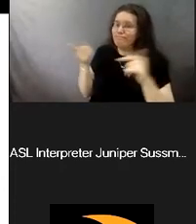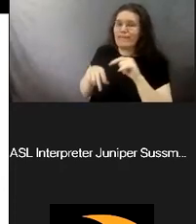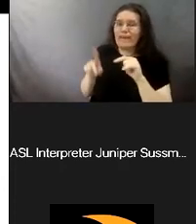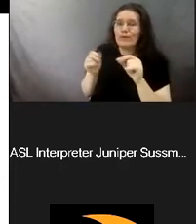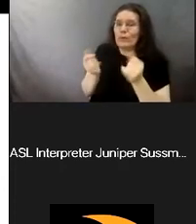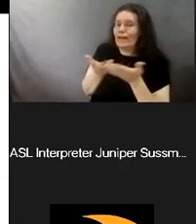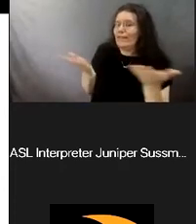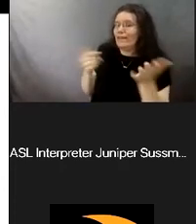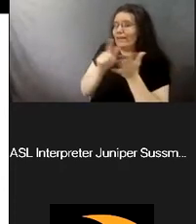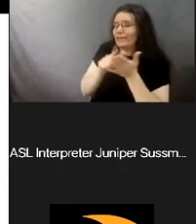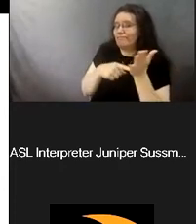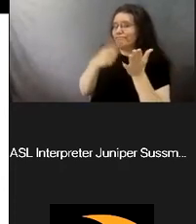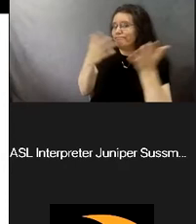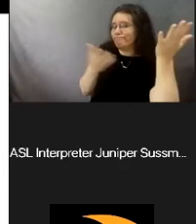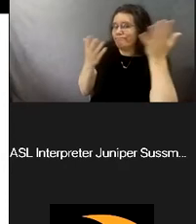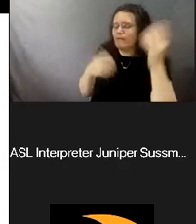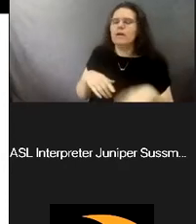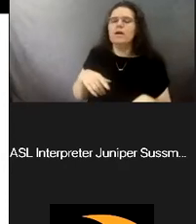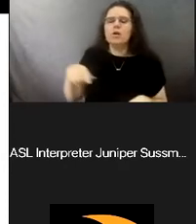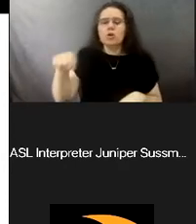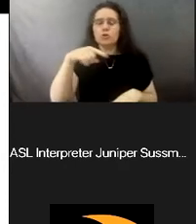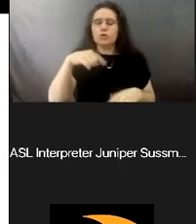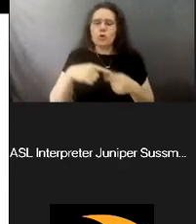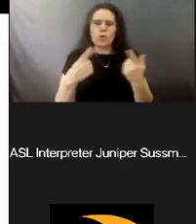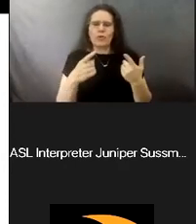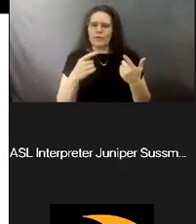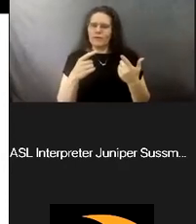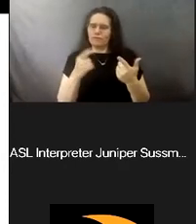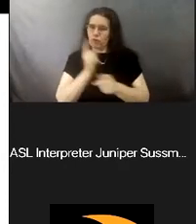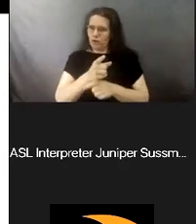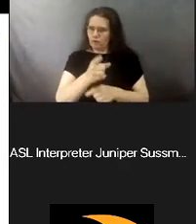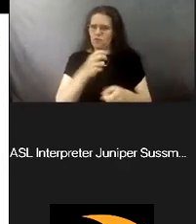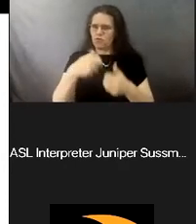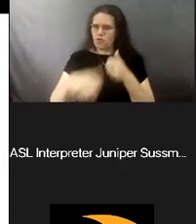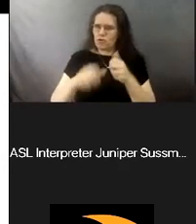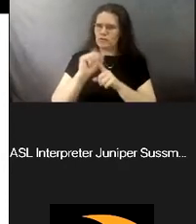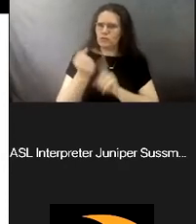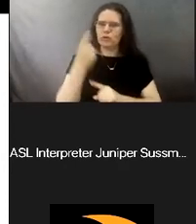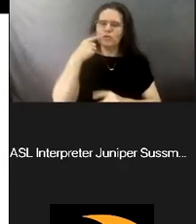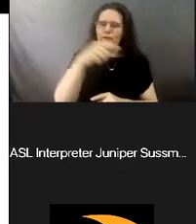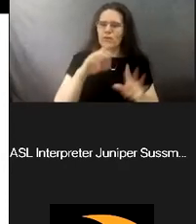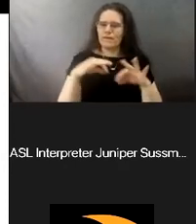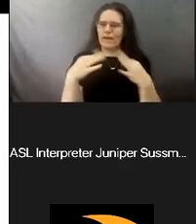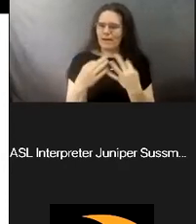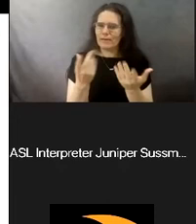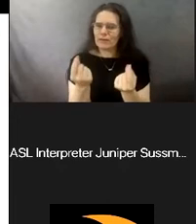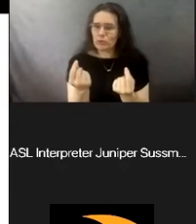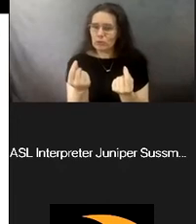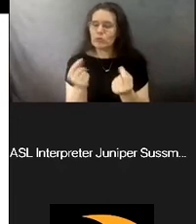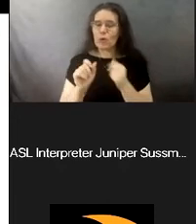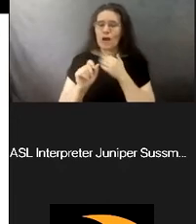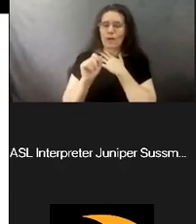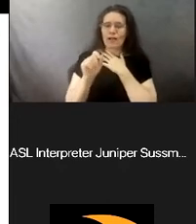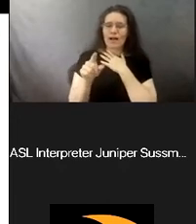and her family. And I guess, Gina, I'll start with you and just ask the general, if Maria was the patient at